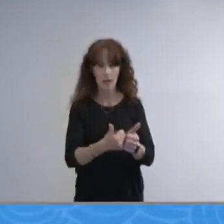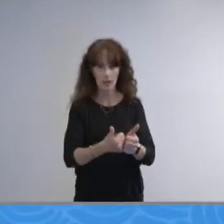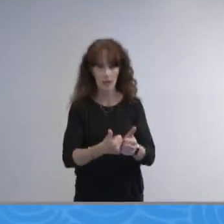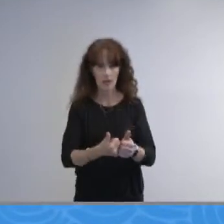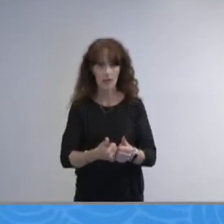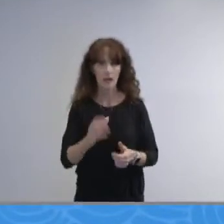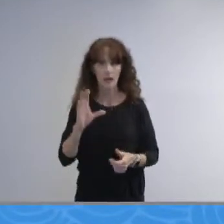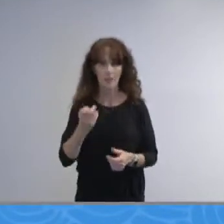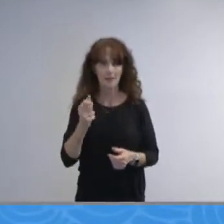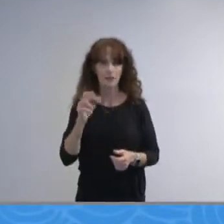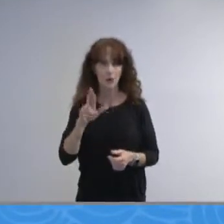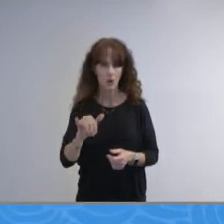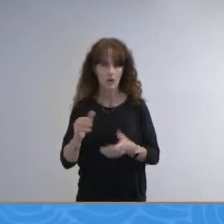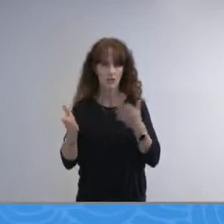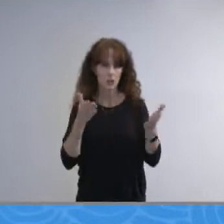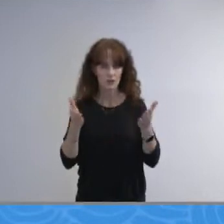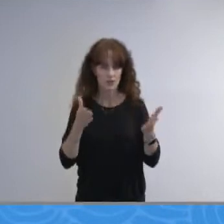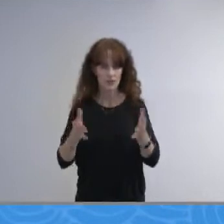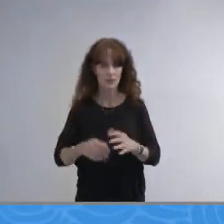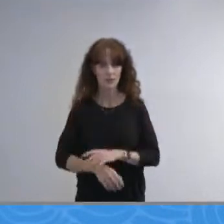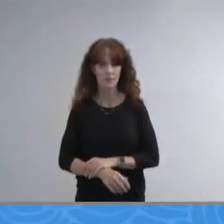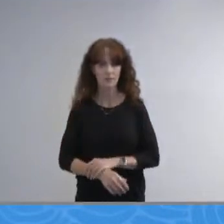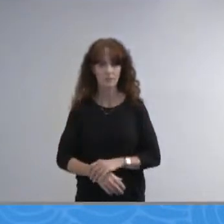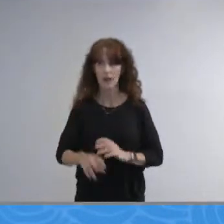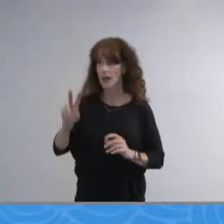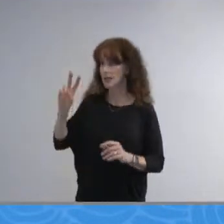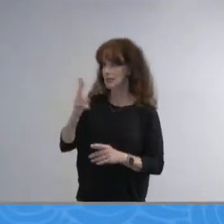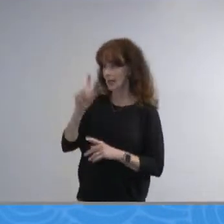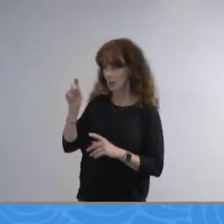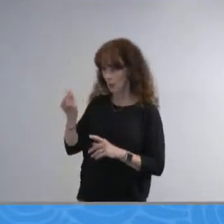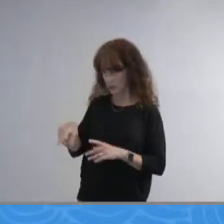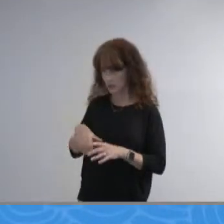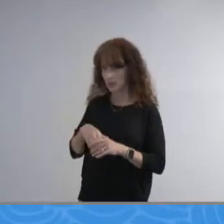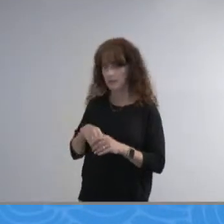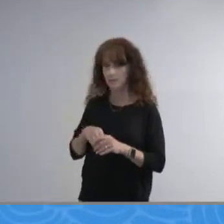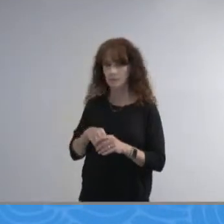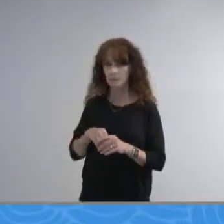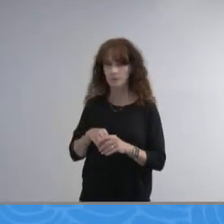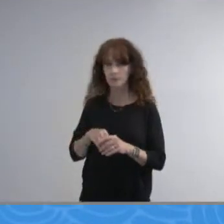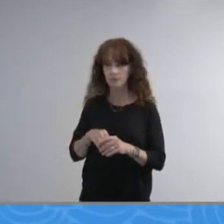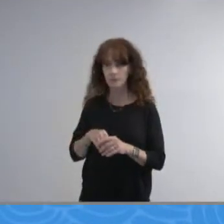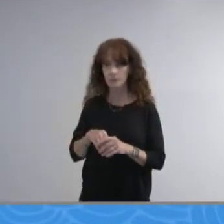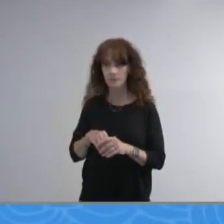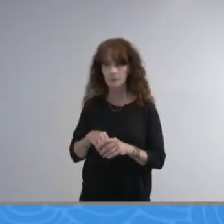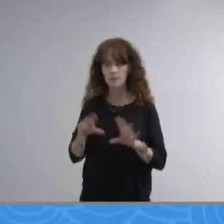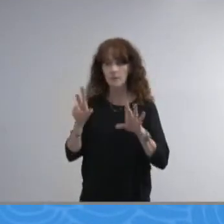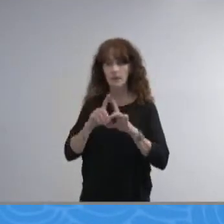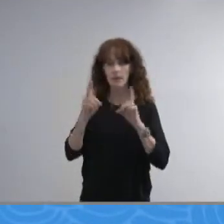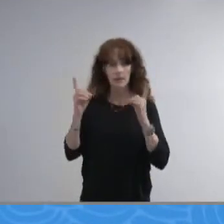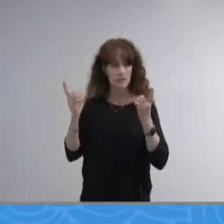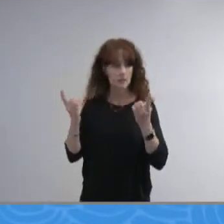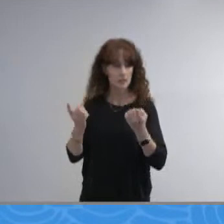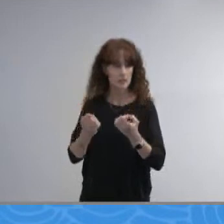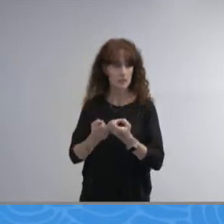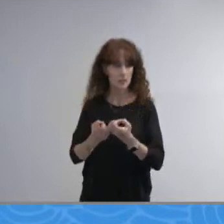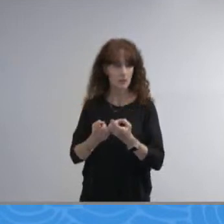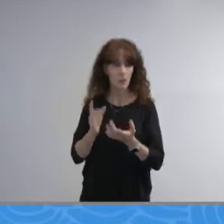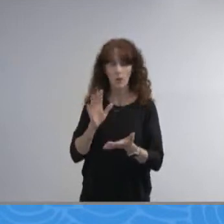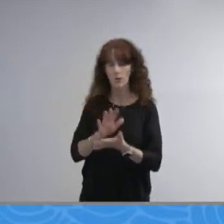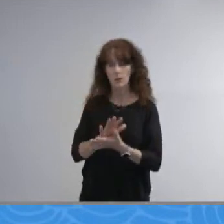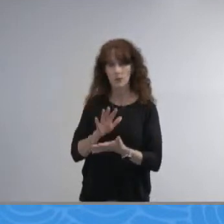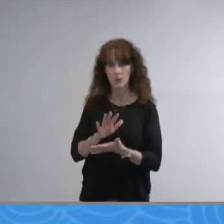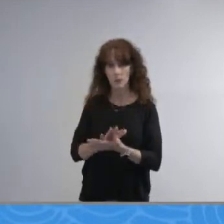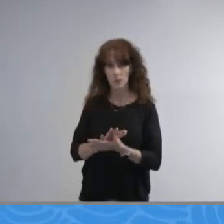compensatory services. Okay. Second question, does the district or the